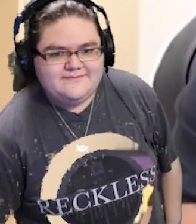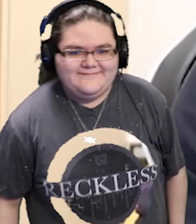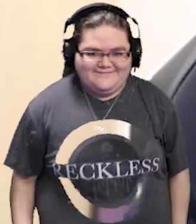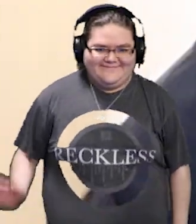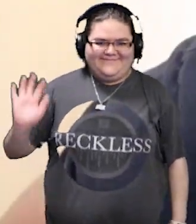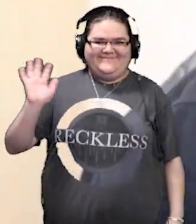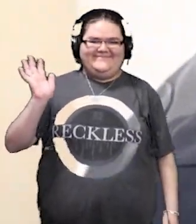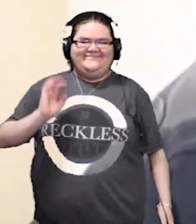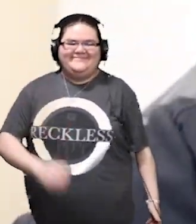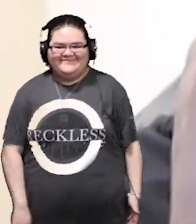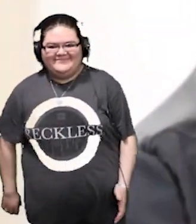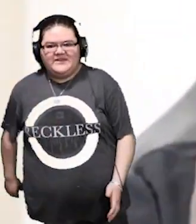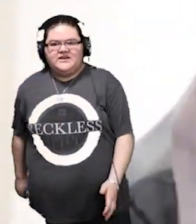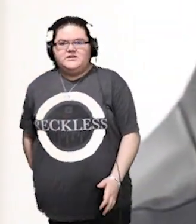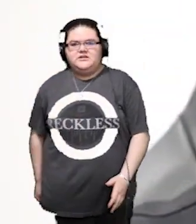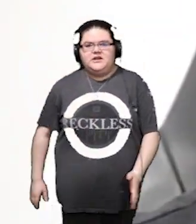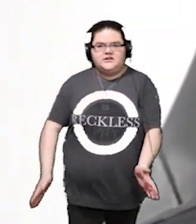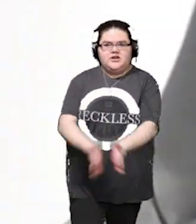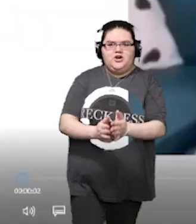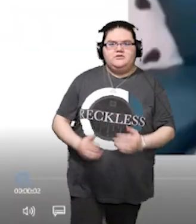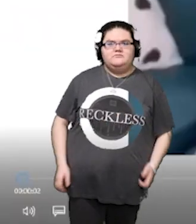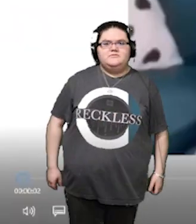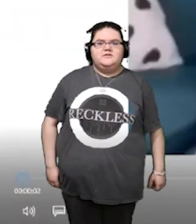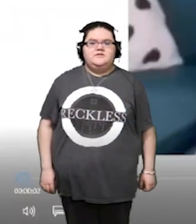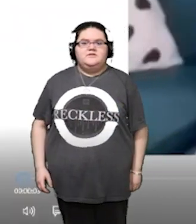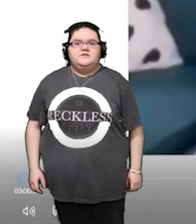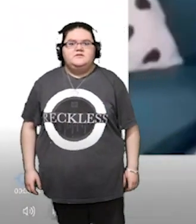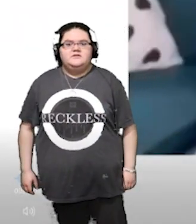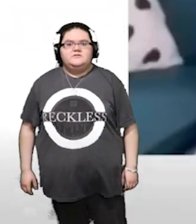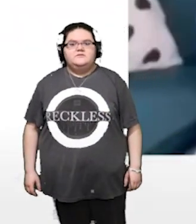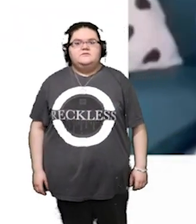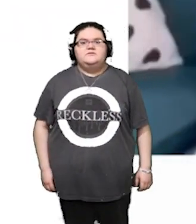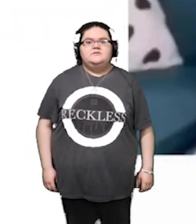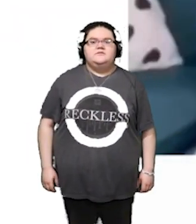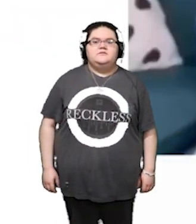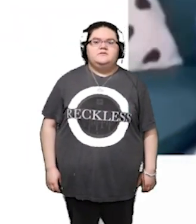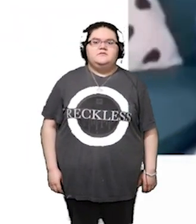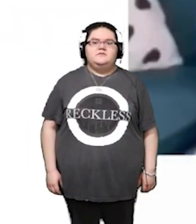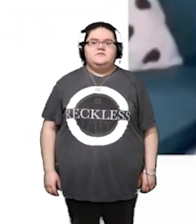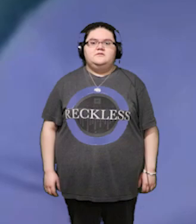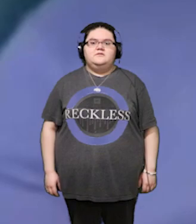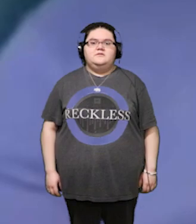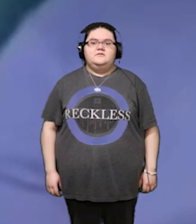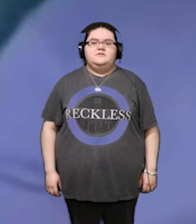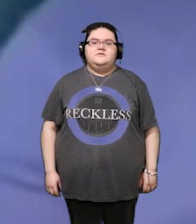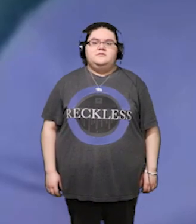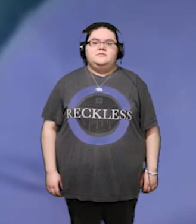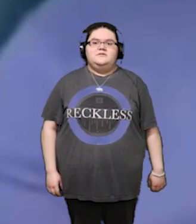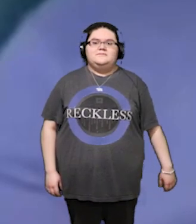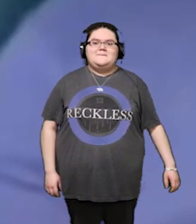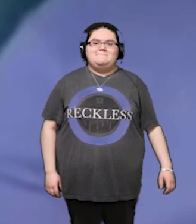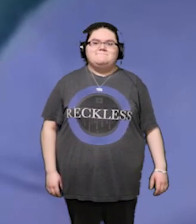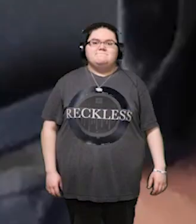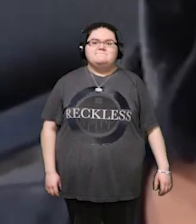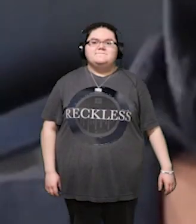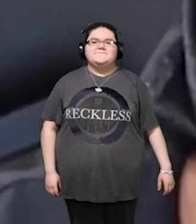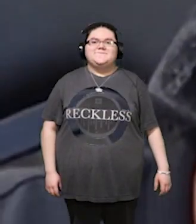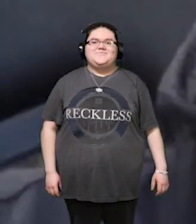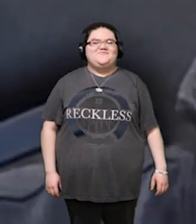Yo, so you boy, inside the GWT, try not to laugh, let's yes, go! Yes, sir. You know, we took vows, and ultimately I defied... Shit, that guy looks like Ekin